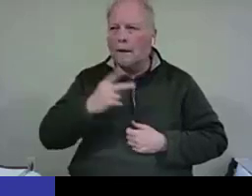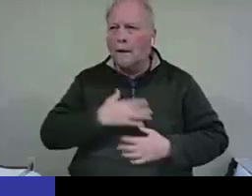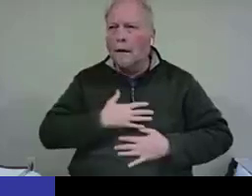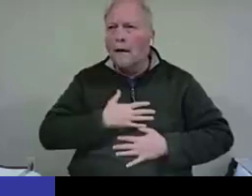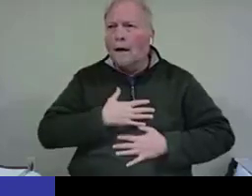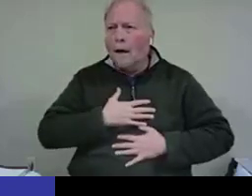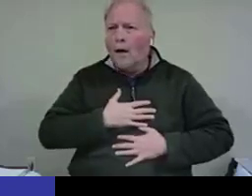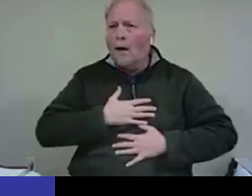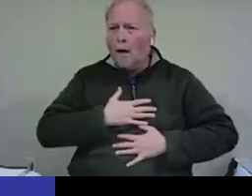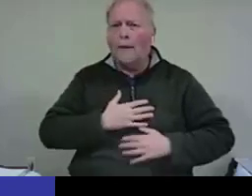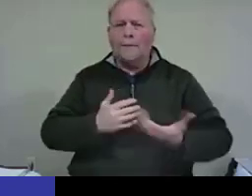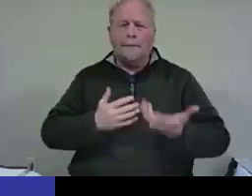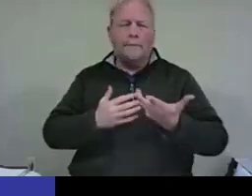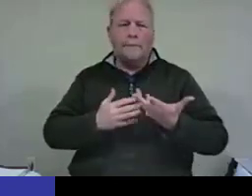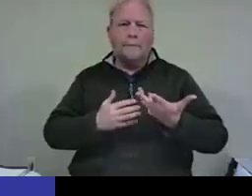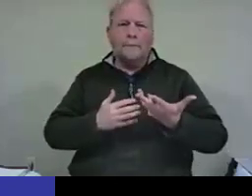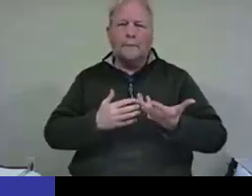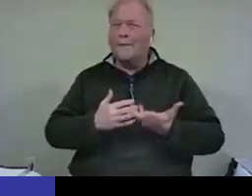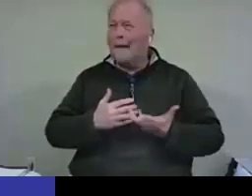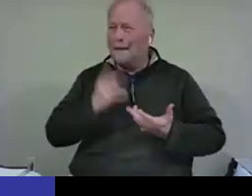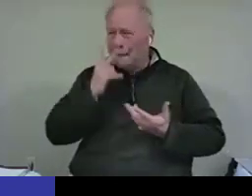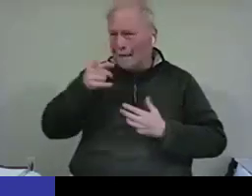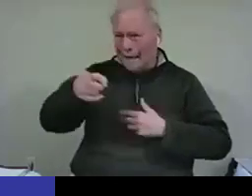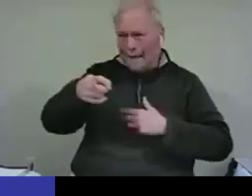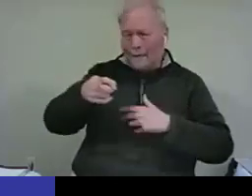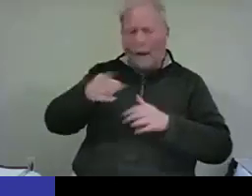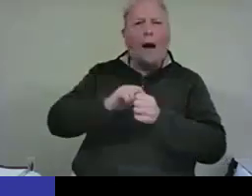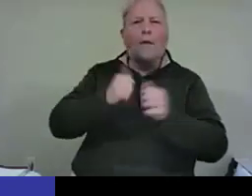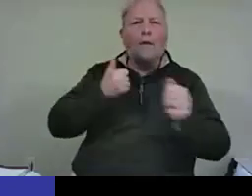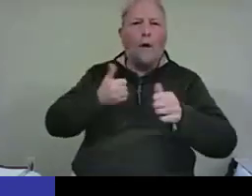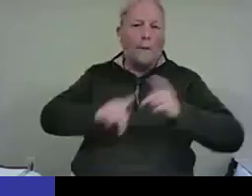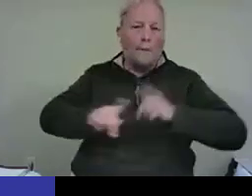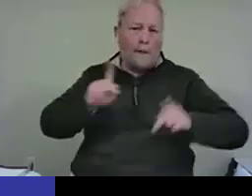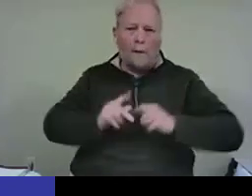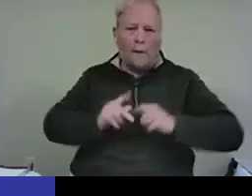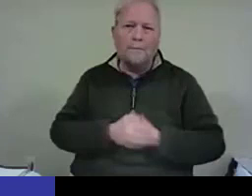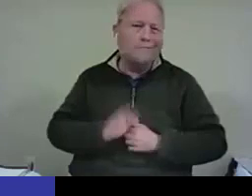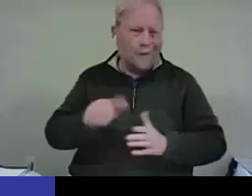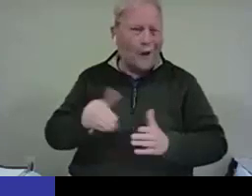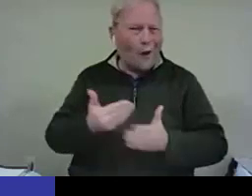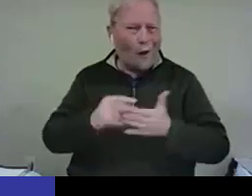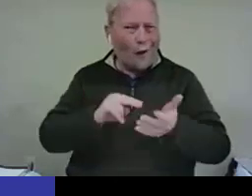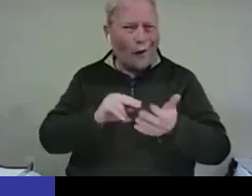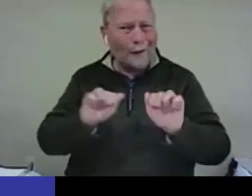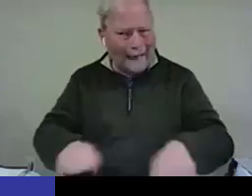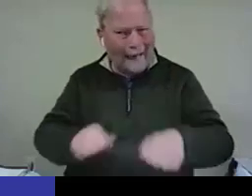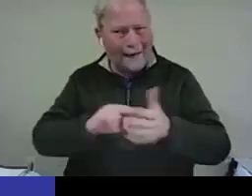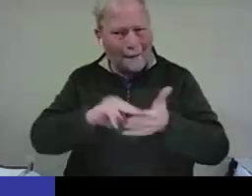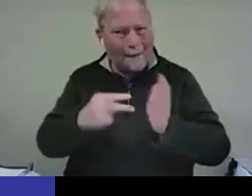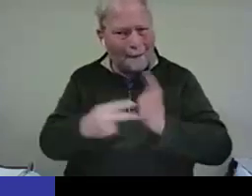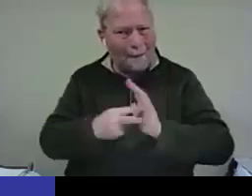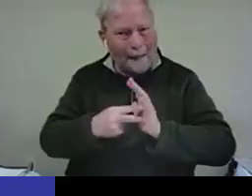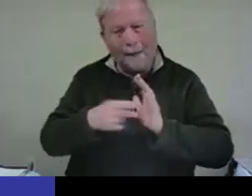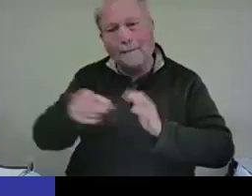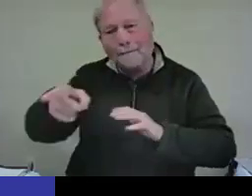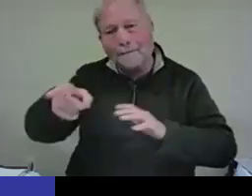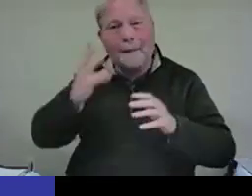people, certain places, certain interactions are all sort of observable signs that are indicators of anxiety.